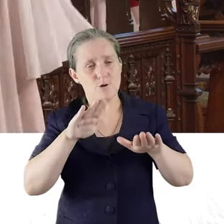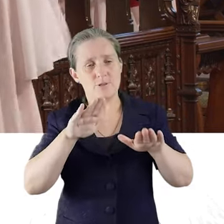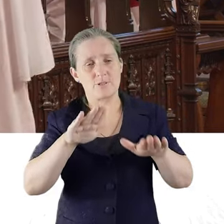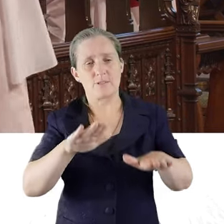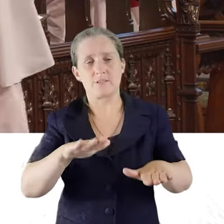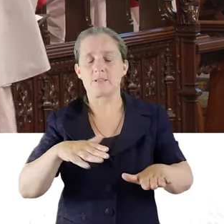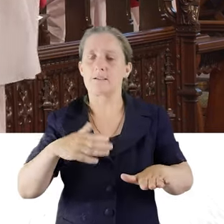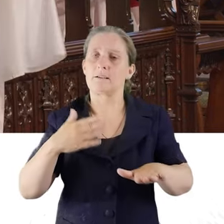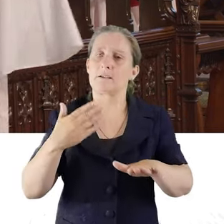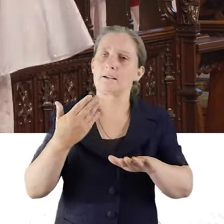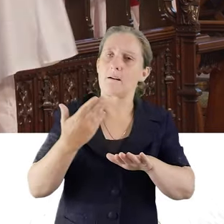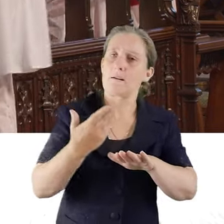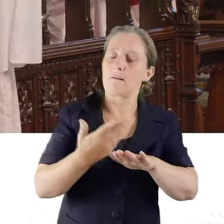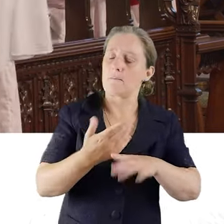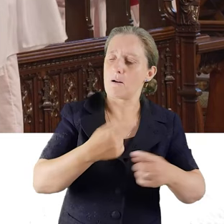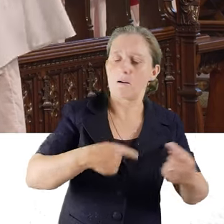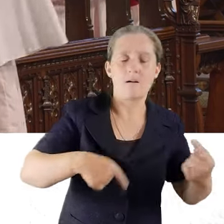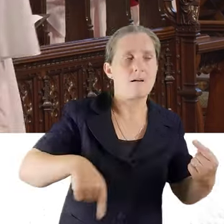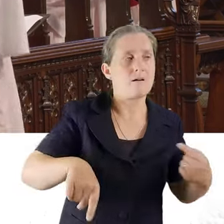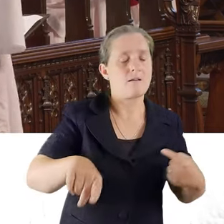Lord, have mercy